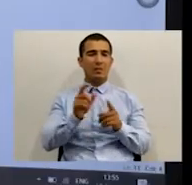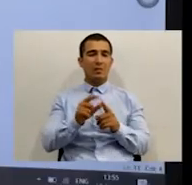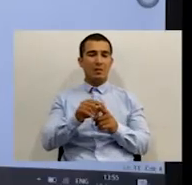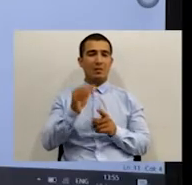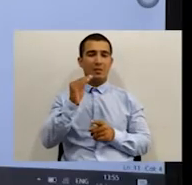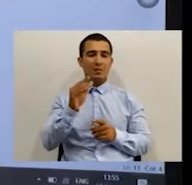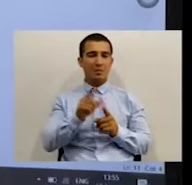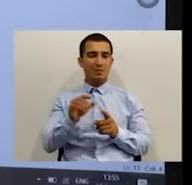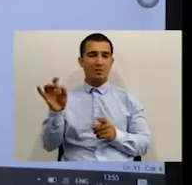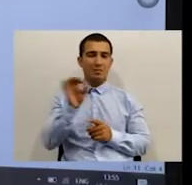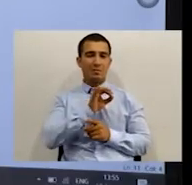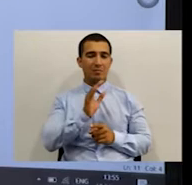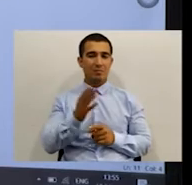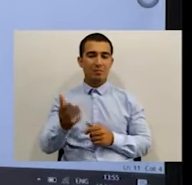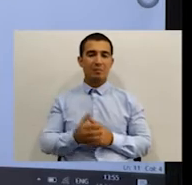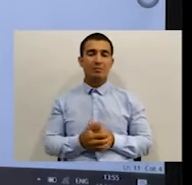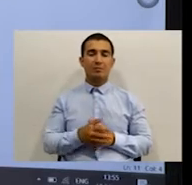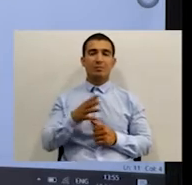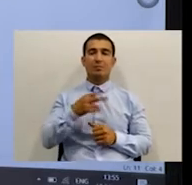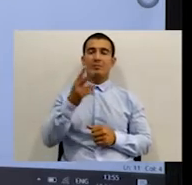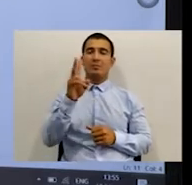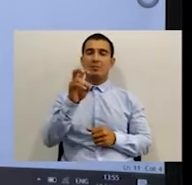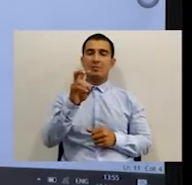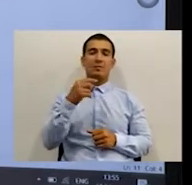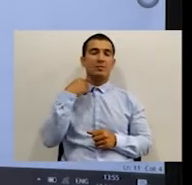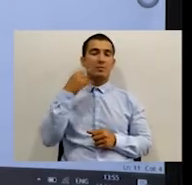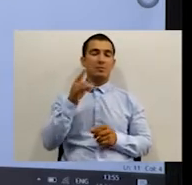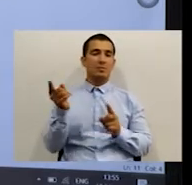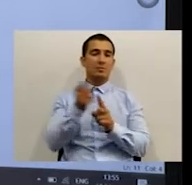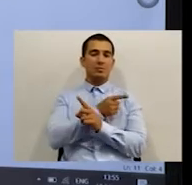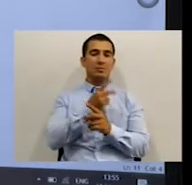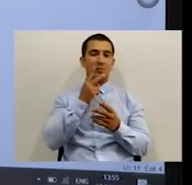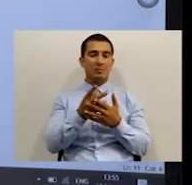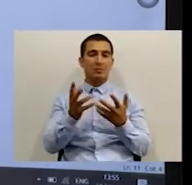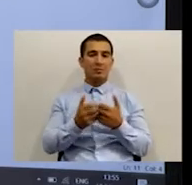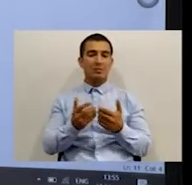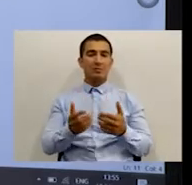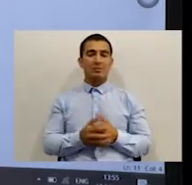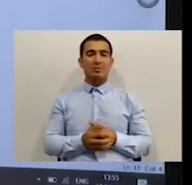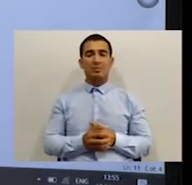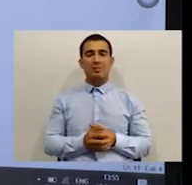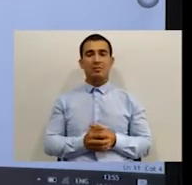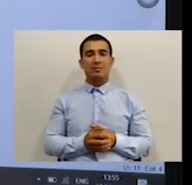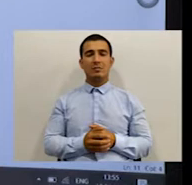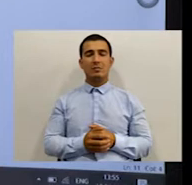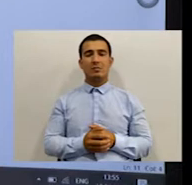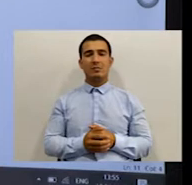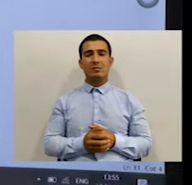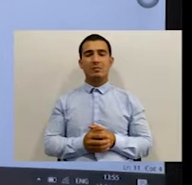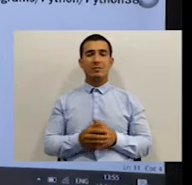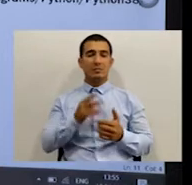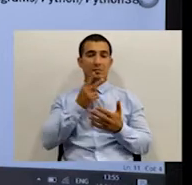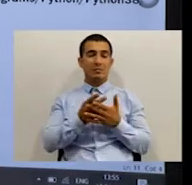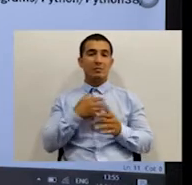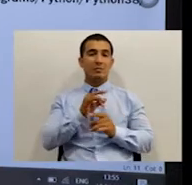Forward deb yozamiz yana va misol uchun tasavvur qilamiz 200 pikselga oldinga chizsin. Mana ishlatib ko'ramiz.